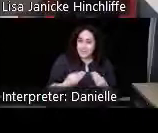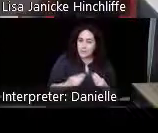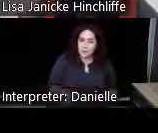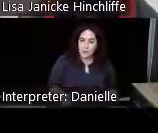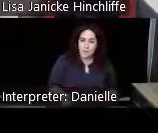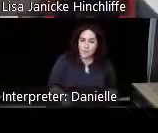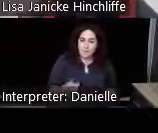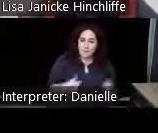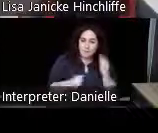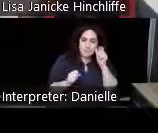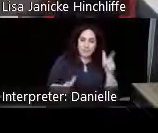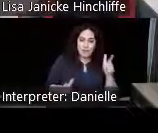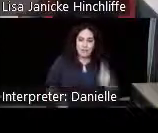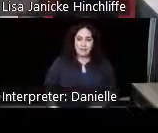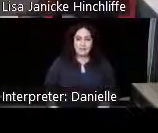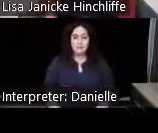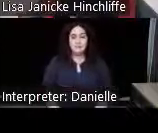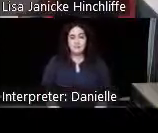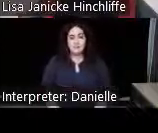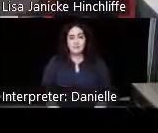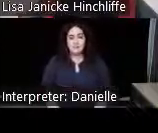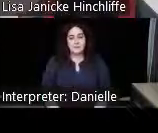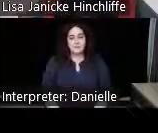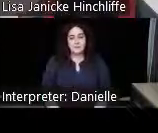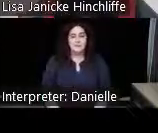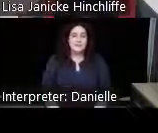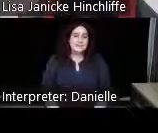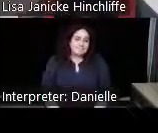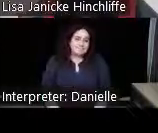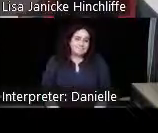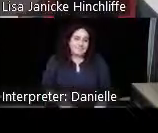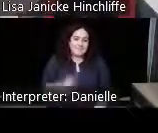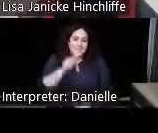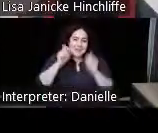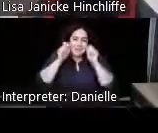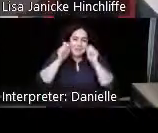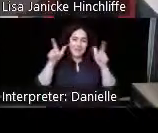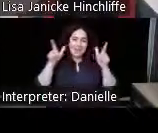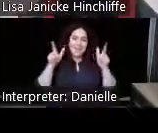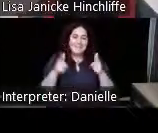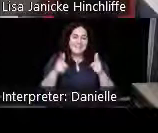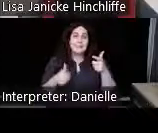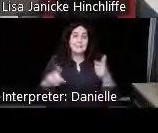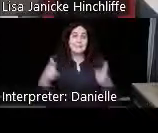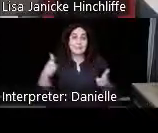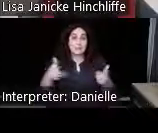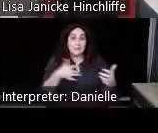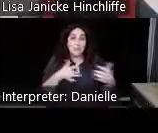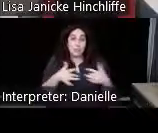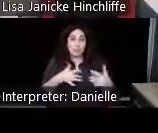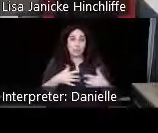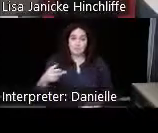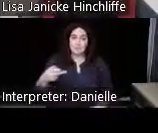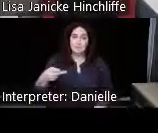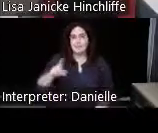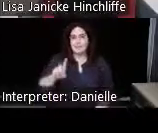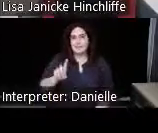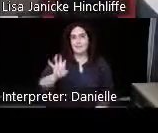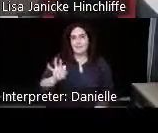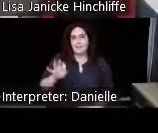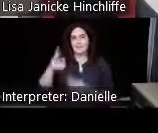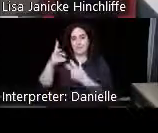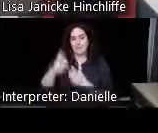But by far and away, not surprisingly from our first speaker, the largest area of concerns were the PDFs that we downloaded